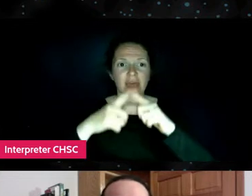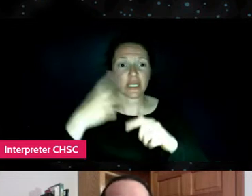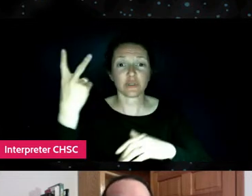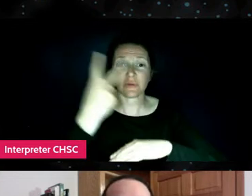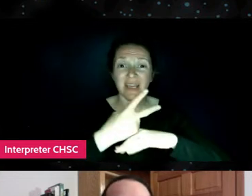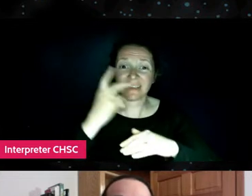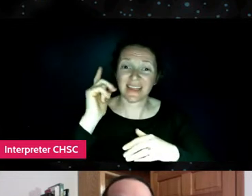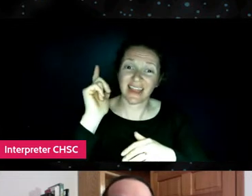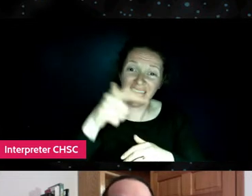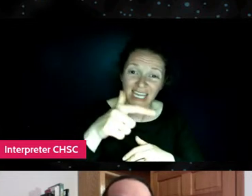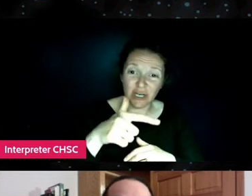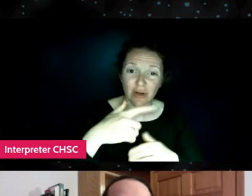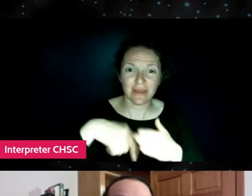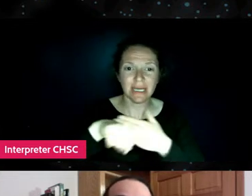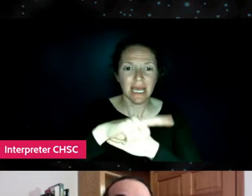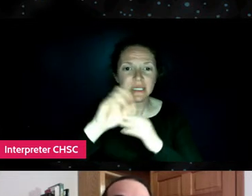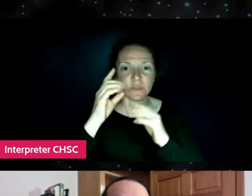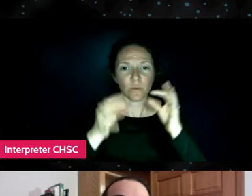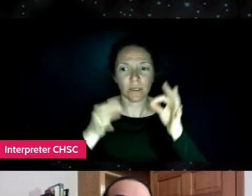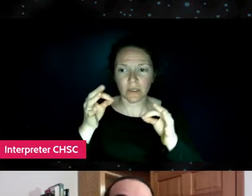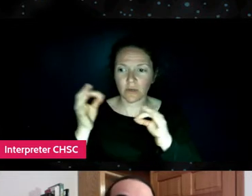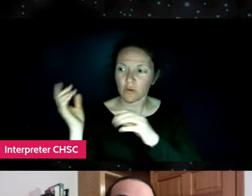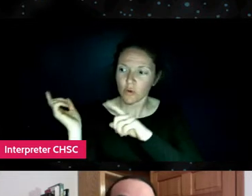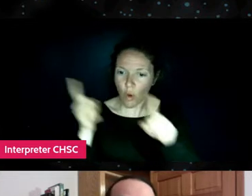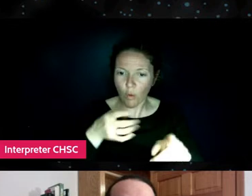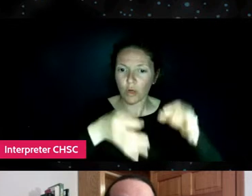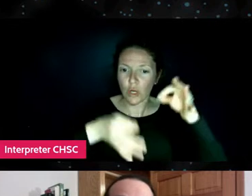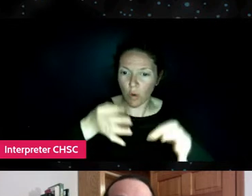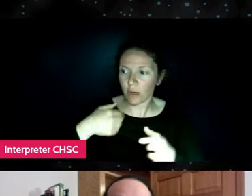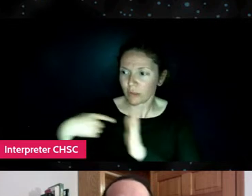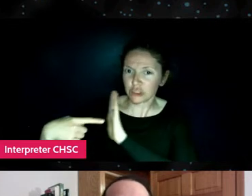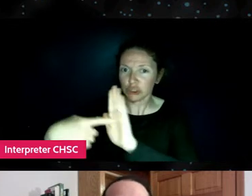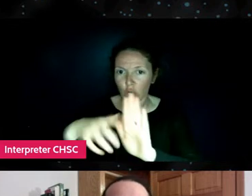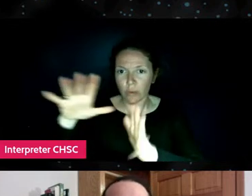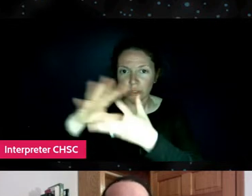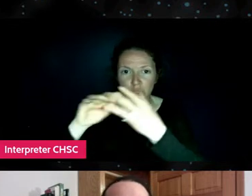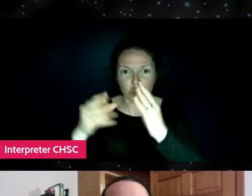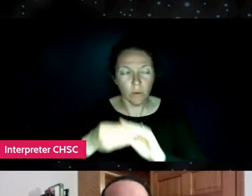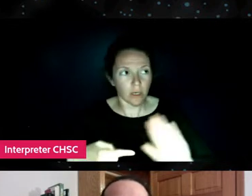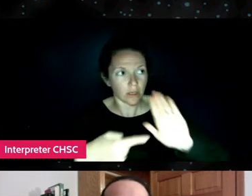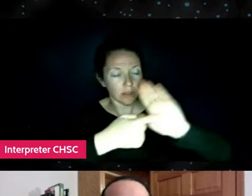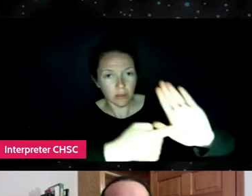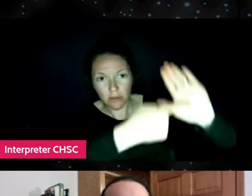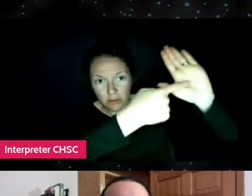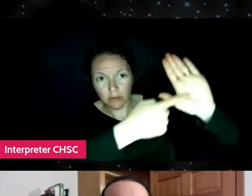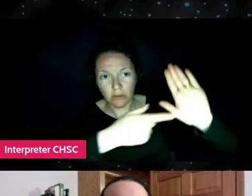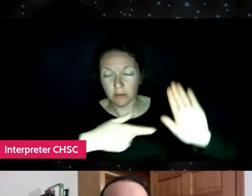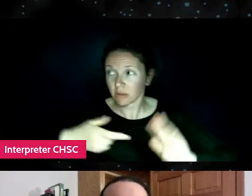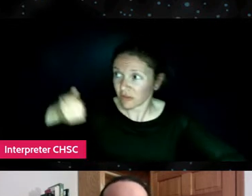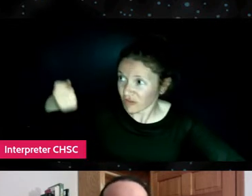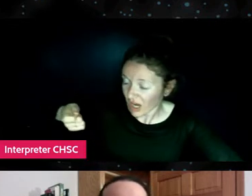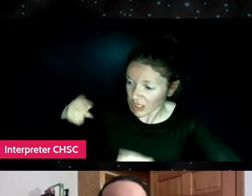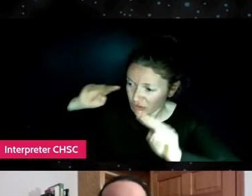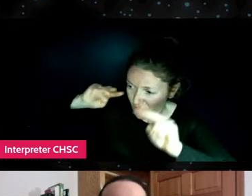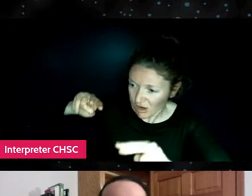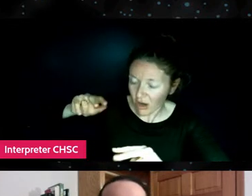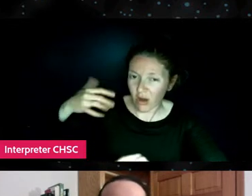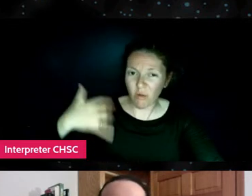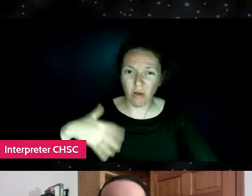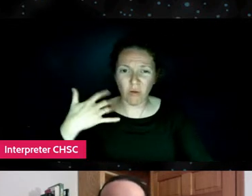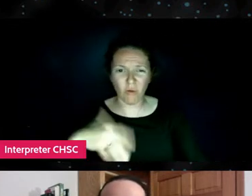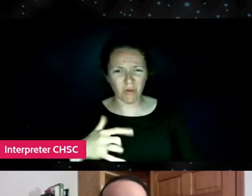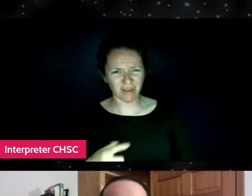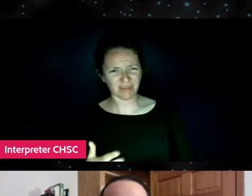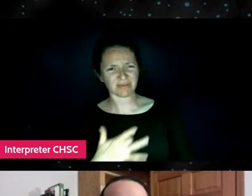next week after we're in court and we're bringing her story before a judge, that kind of drove home for me, I think, even for me